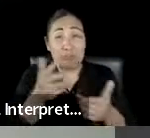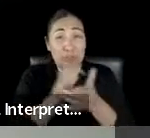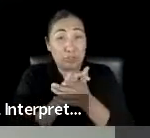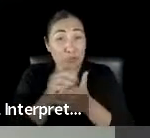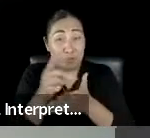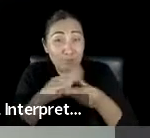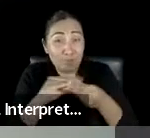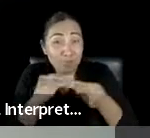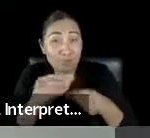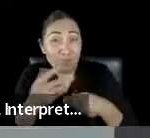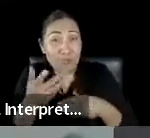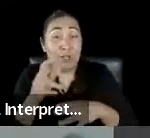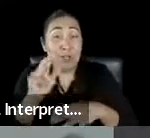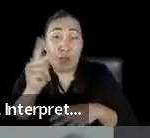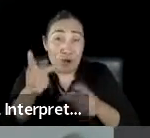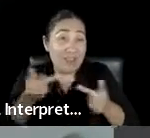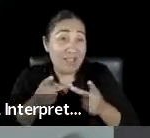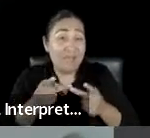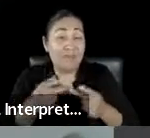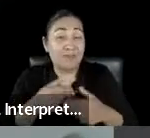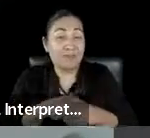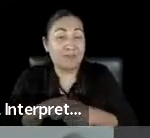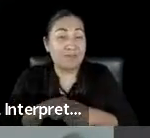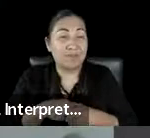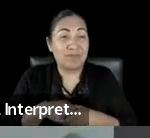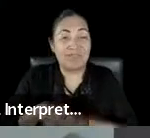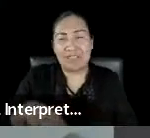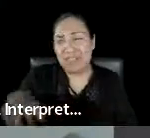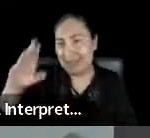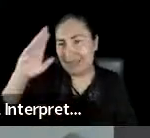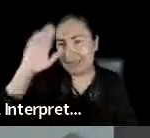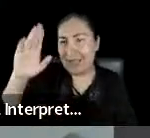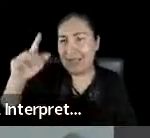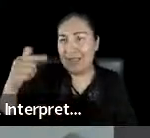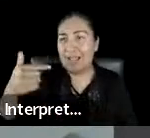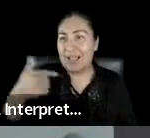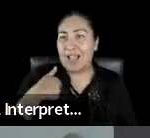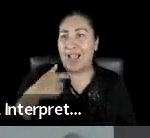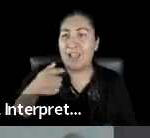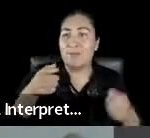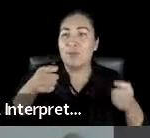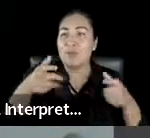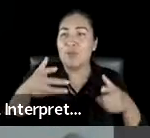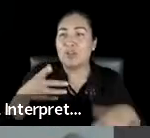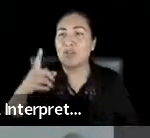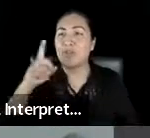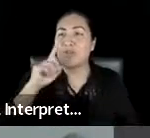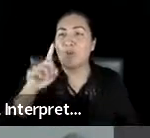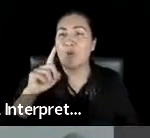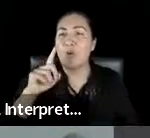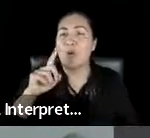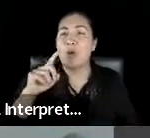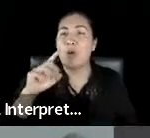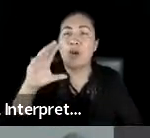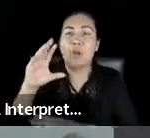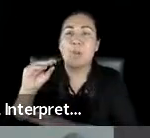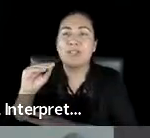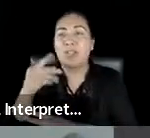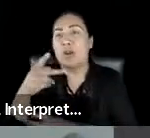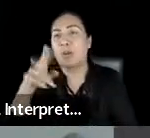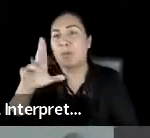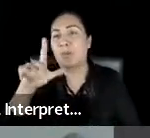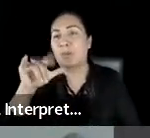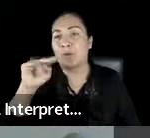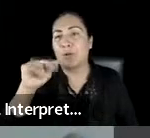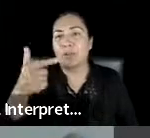Well done. Thank you. Hi, I'm Luke Jones, the director and puppeteer for Pulling Strings. Let me start this off by thanking my